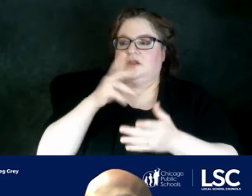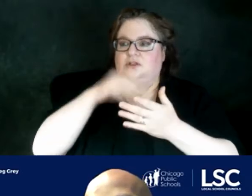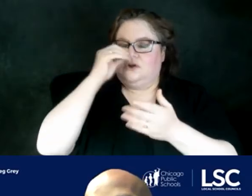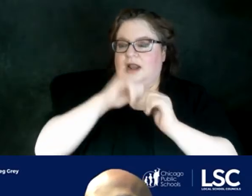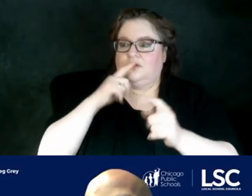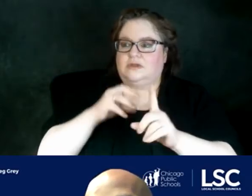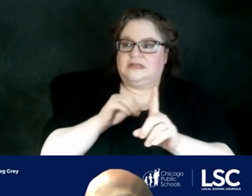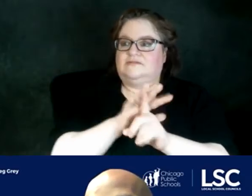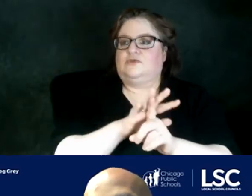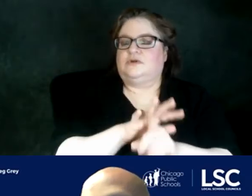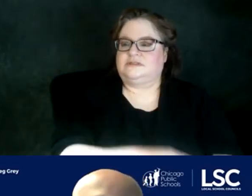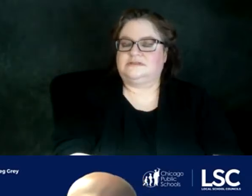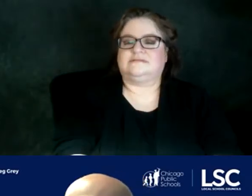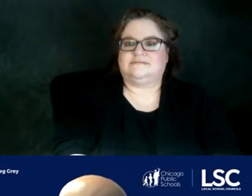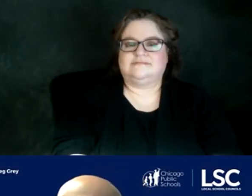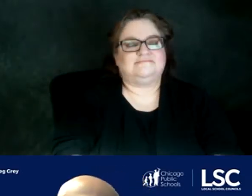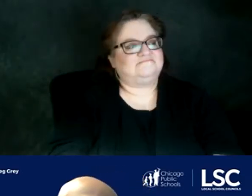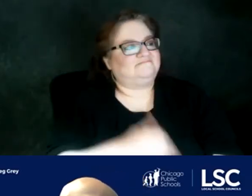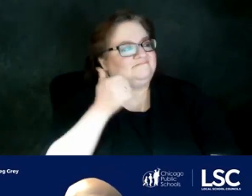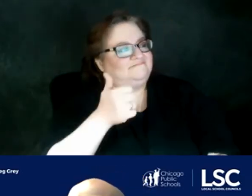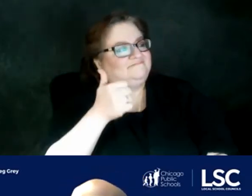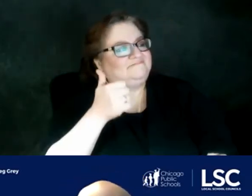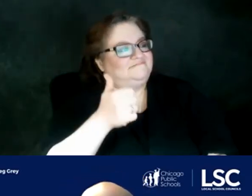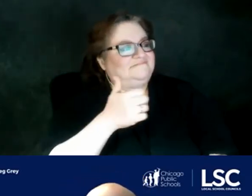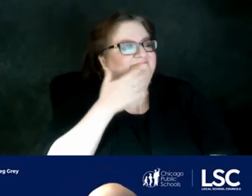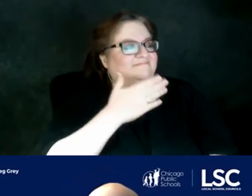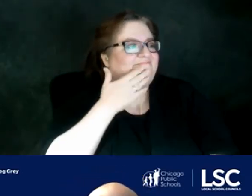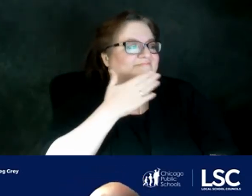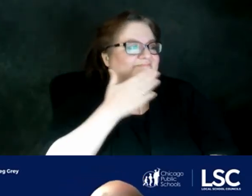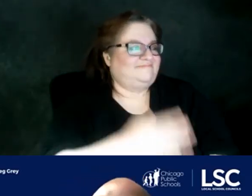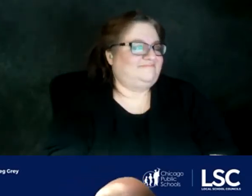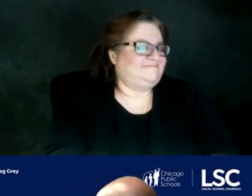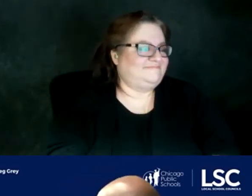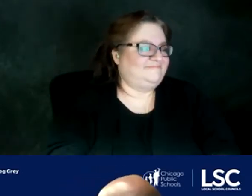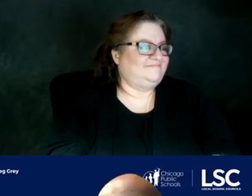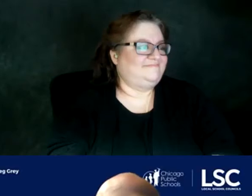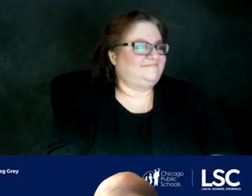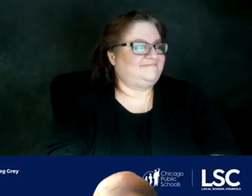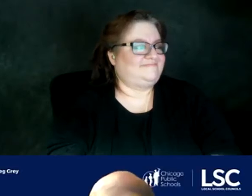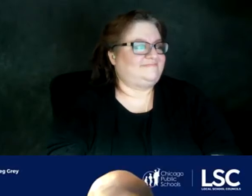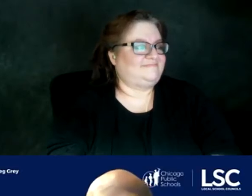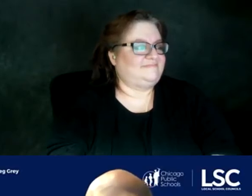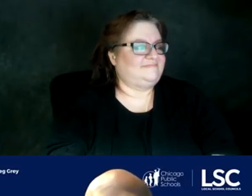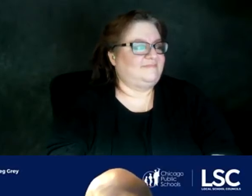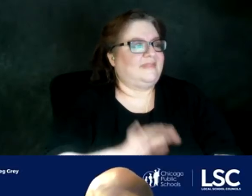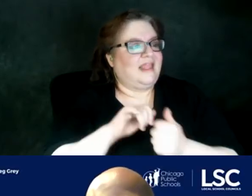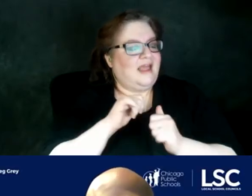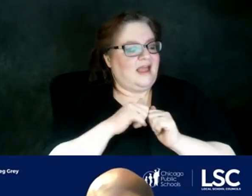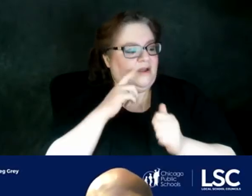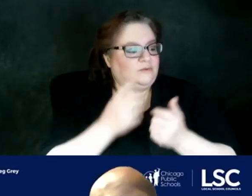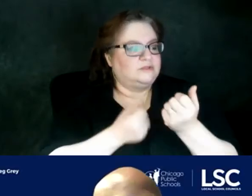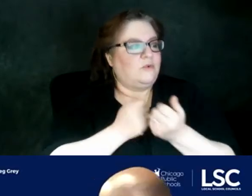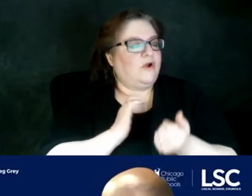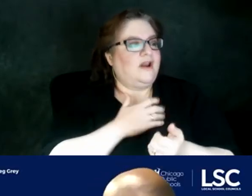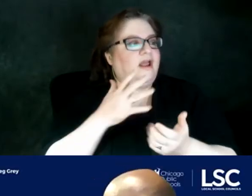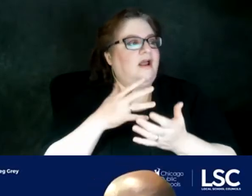it. Awesome, awesome, awesome. Thank you. Thank you very much. Always support our younger people.